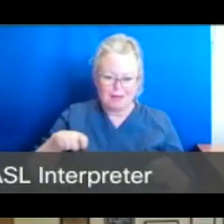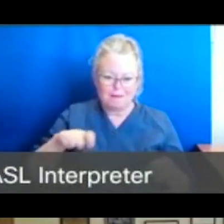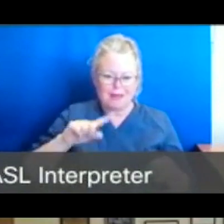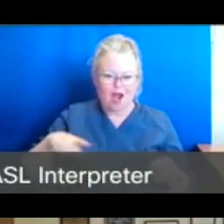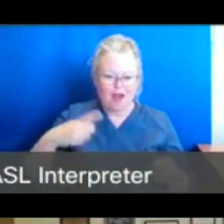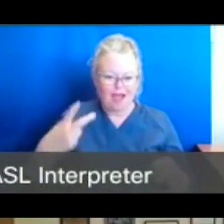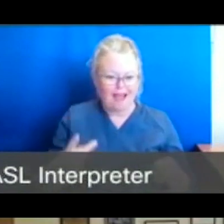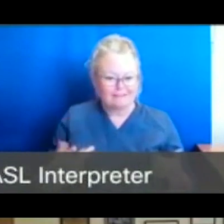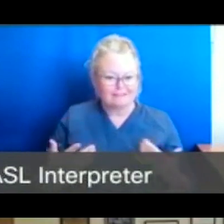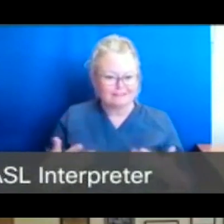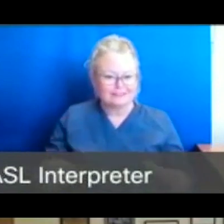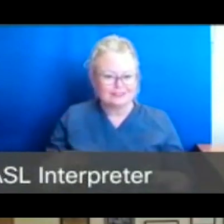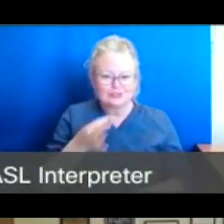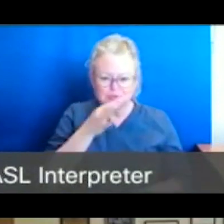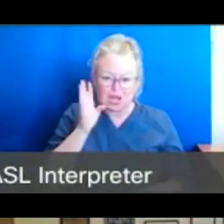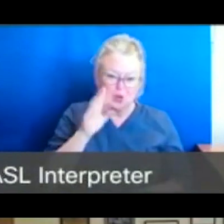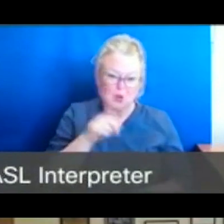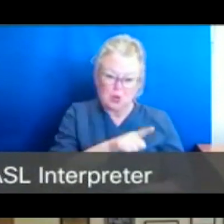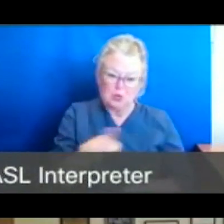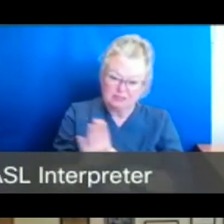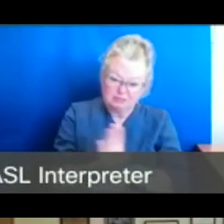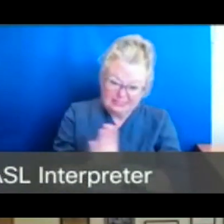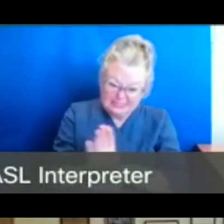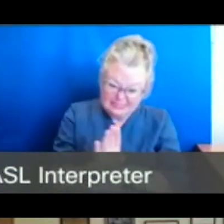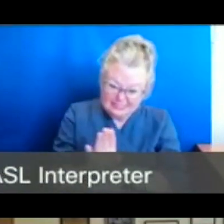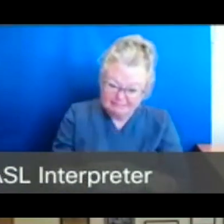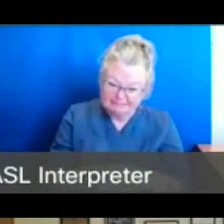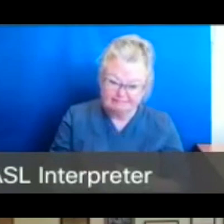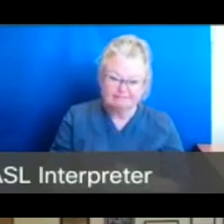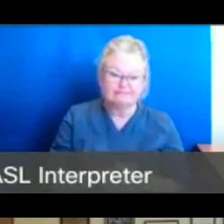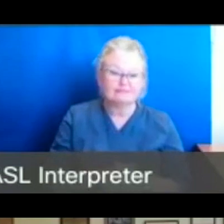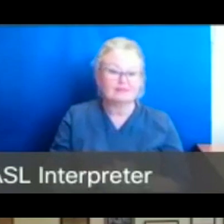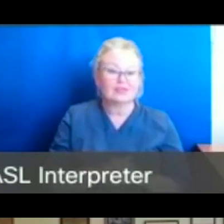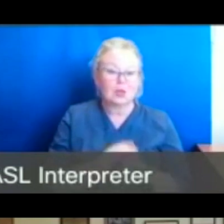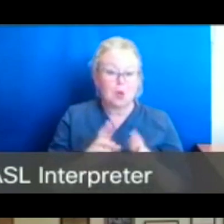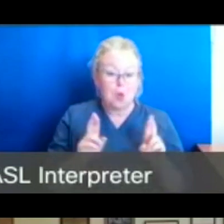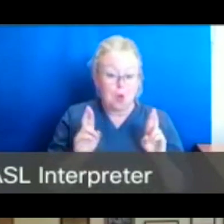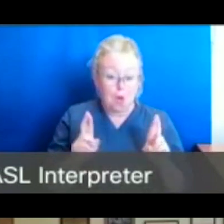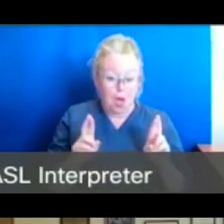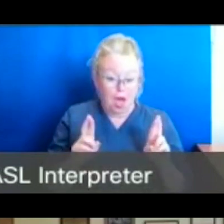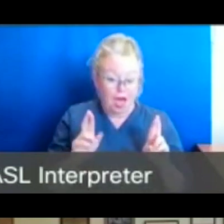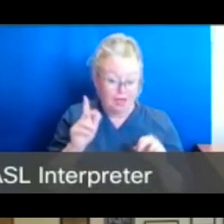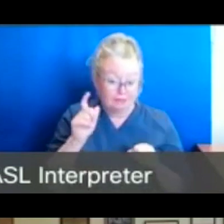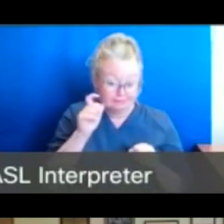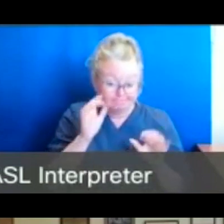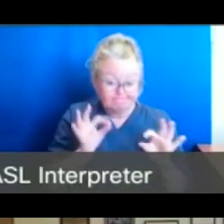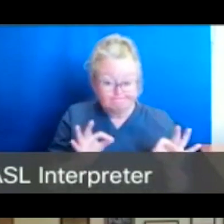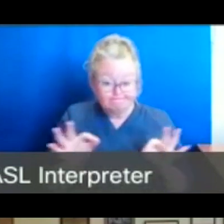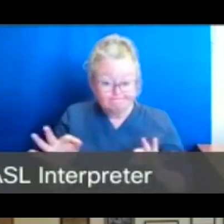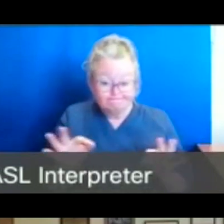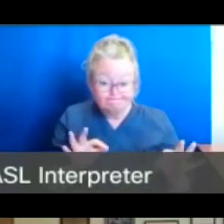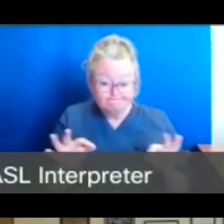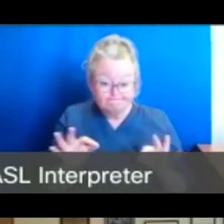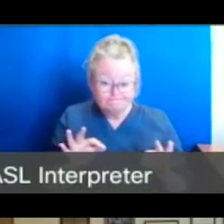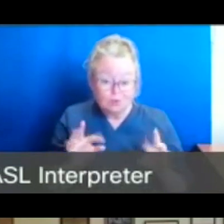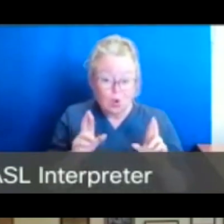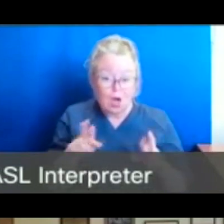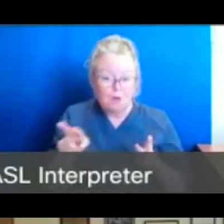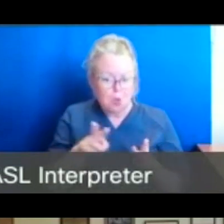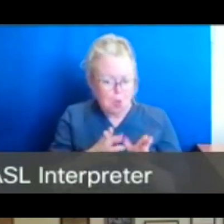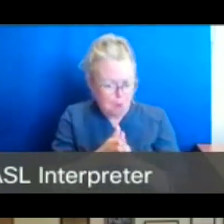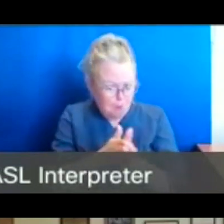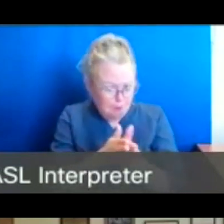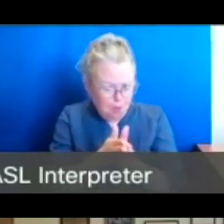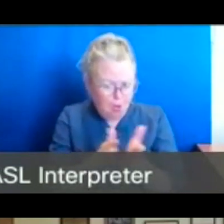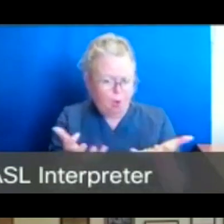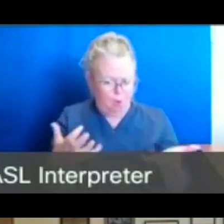busy everyone's time is. We hope in this presentation that we've engaged your interest, both in